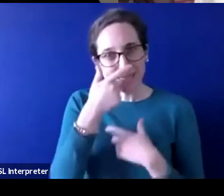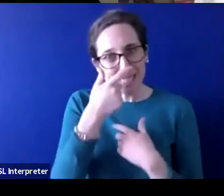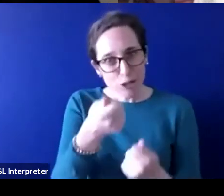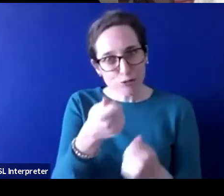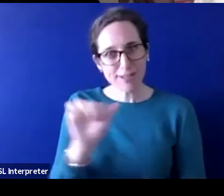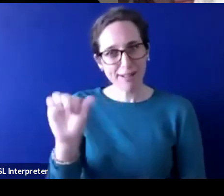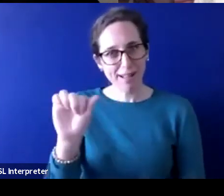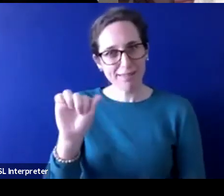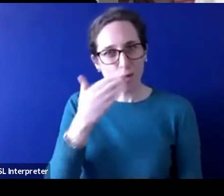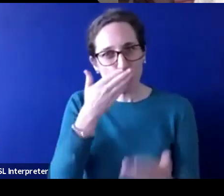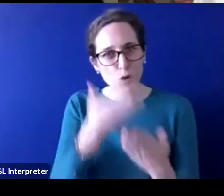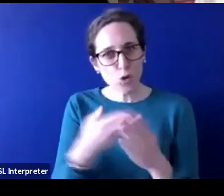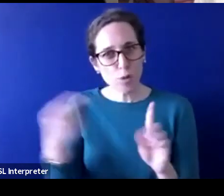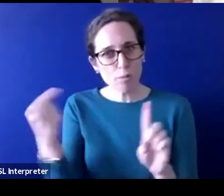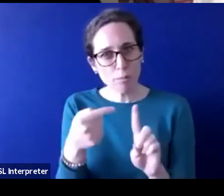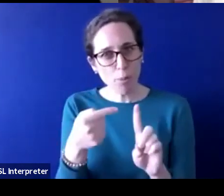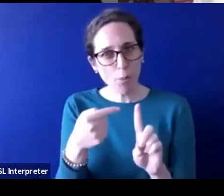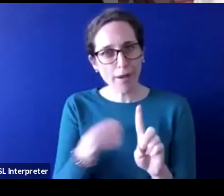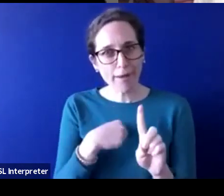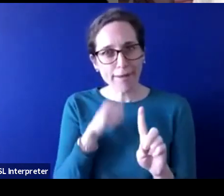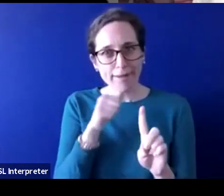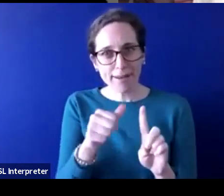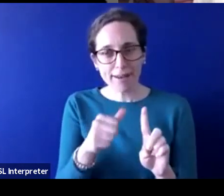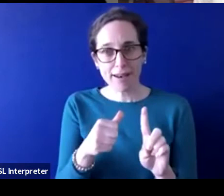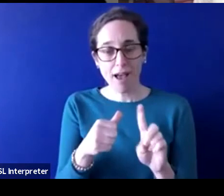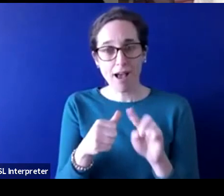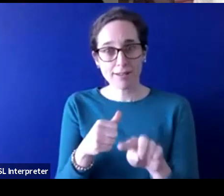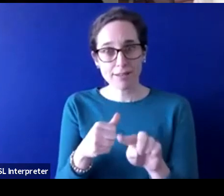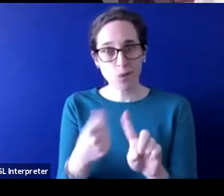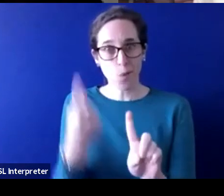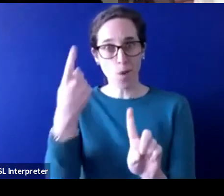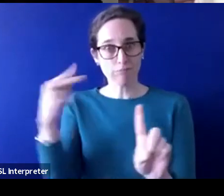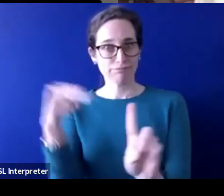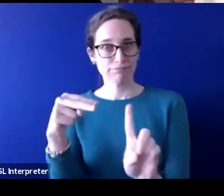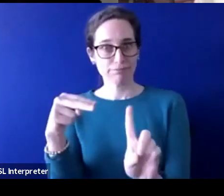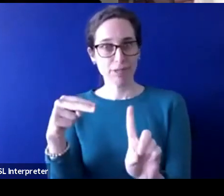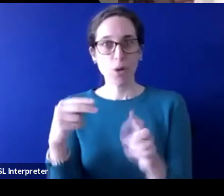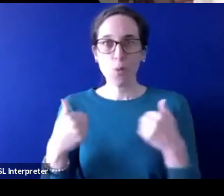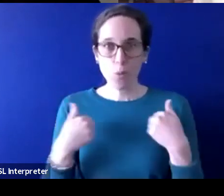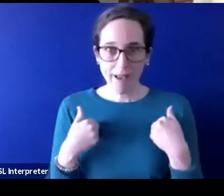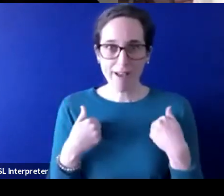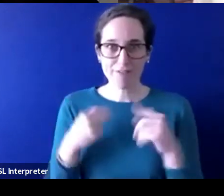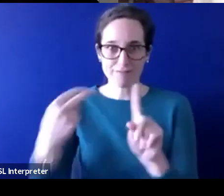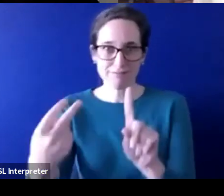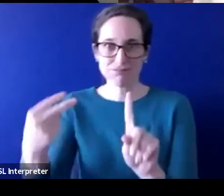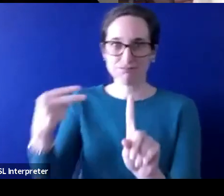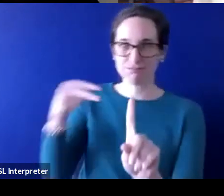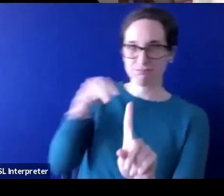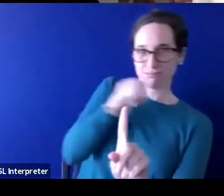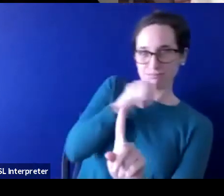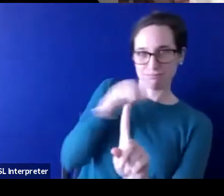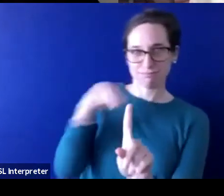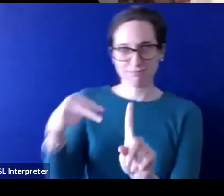more than one dimension. Mm-hmm. We all have many dimensions, right? Tyler or Richard, any thoughts